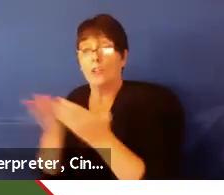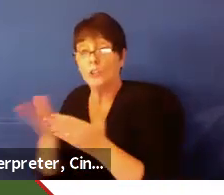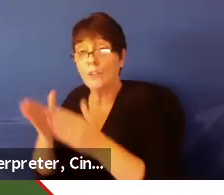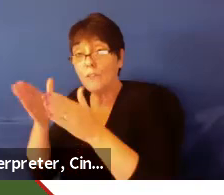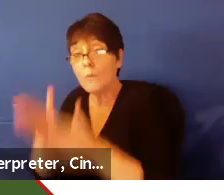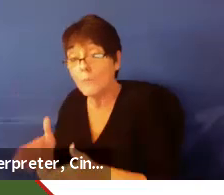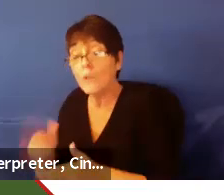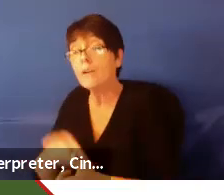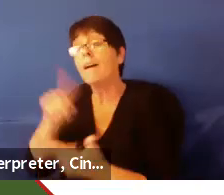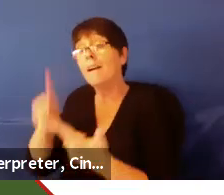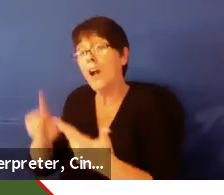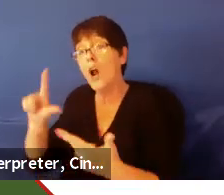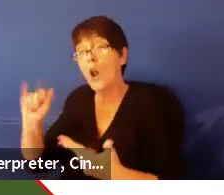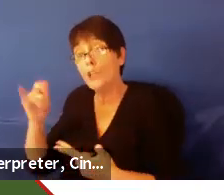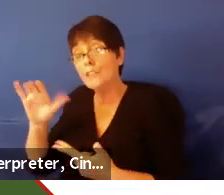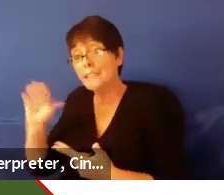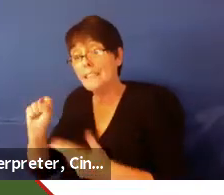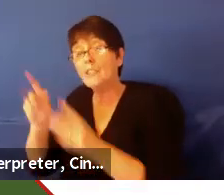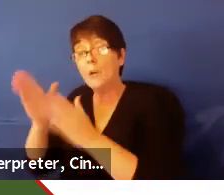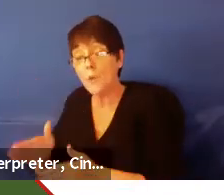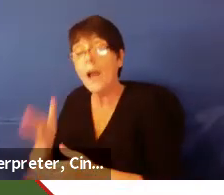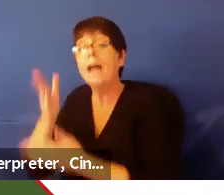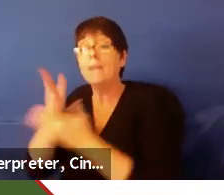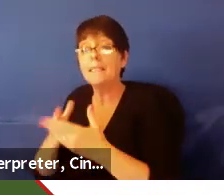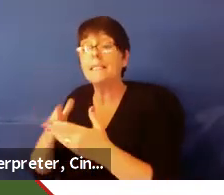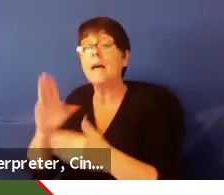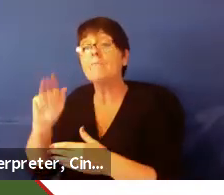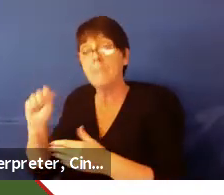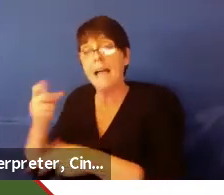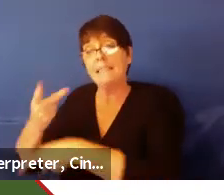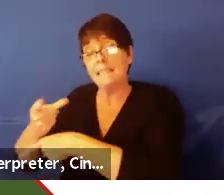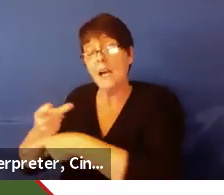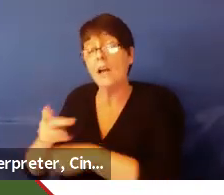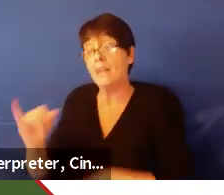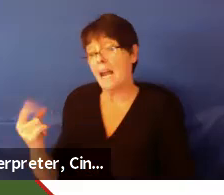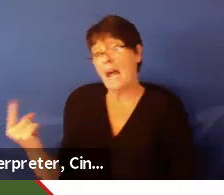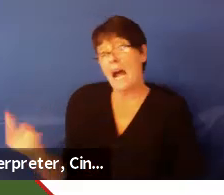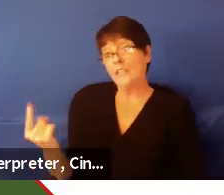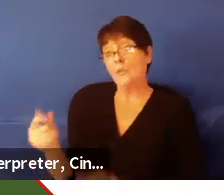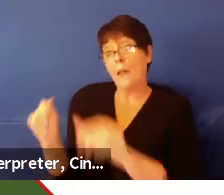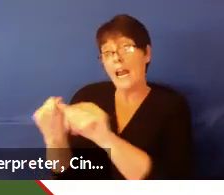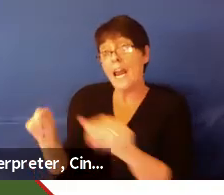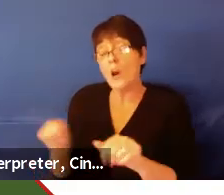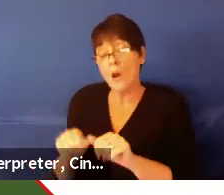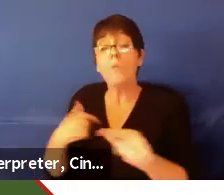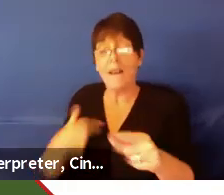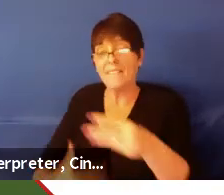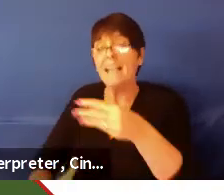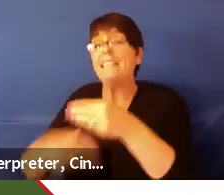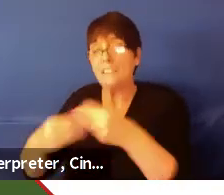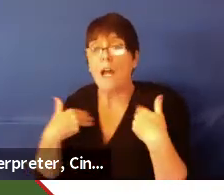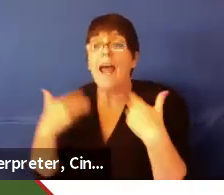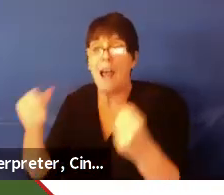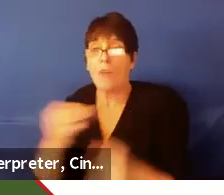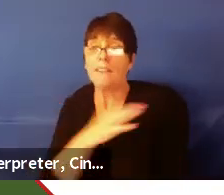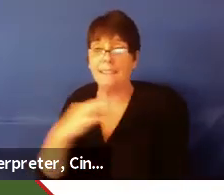a logistics person, and some mass care. The isolation area will have additional health services